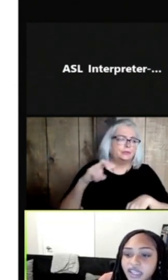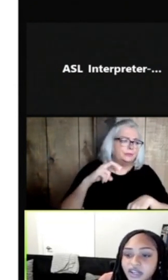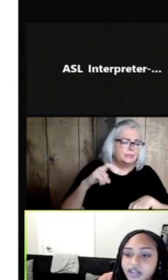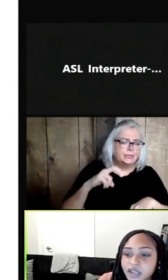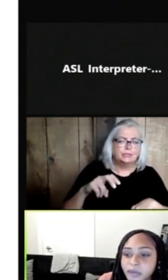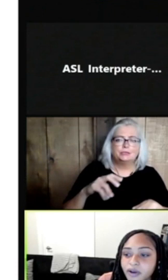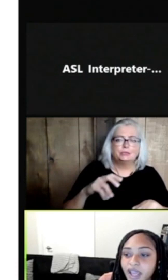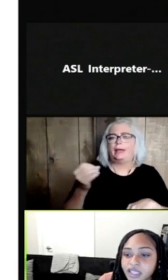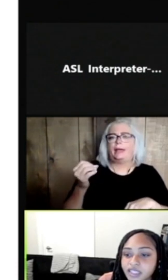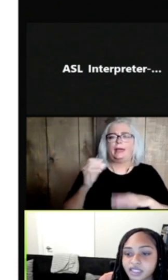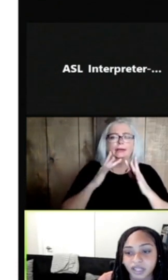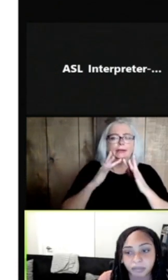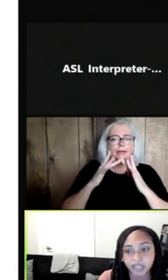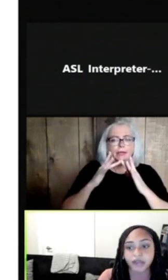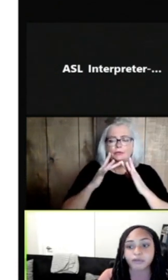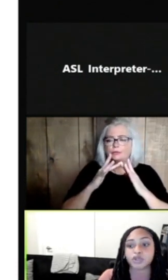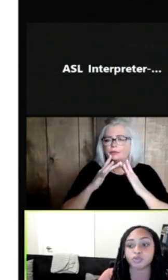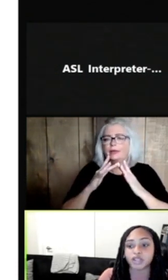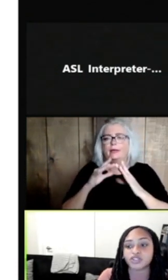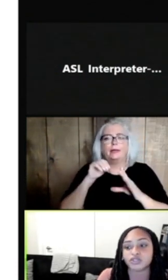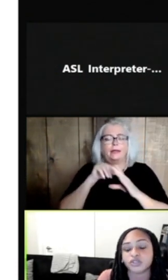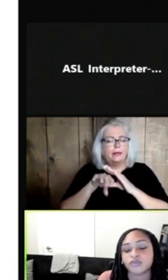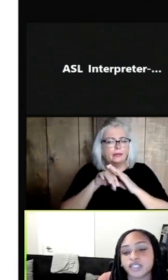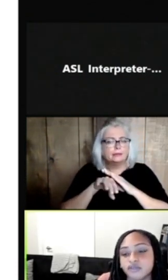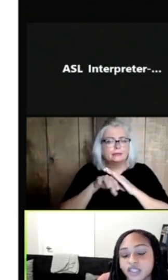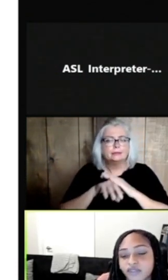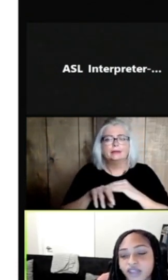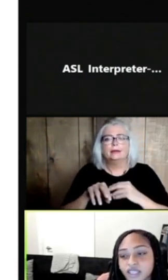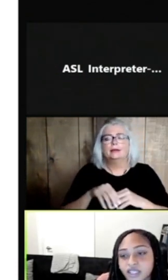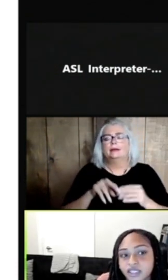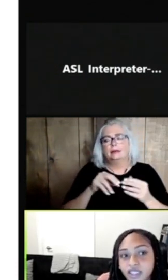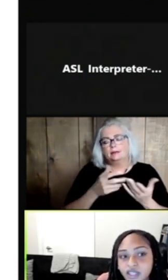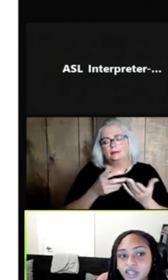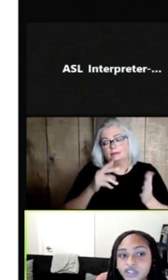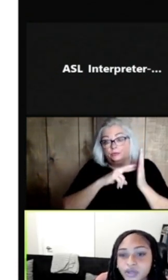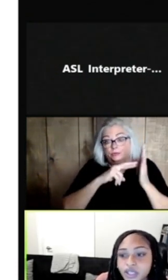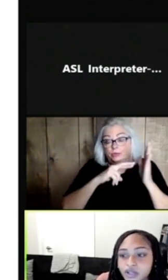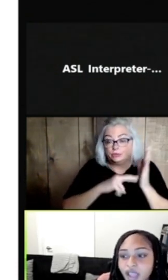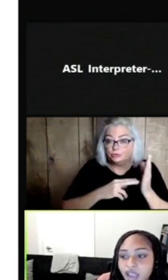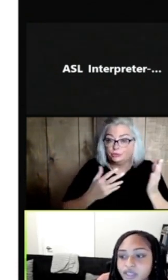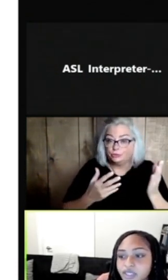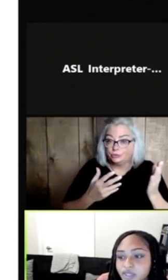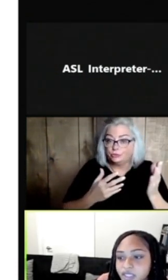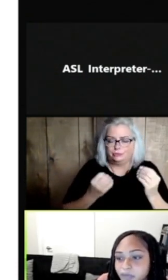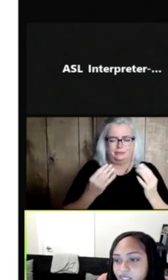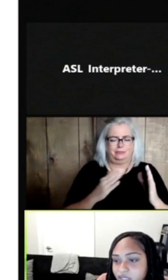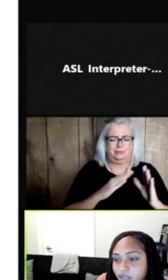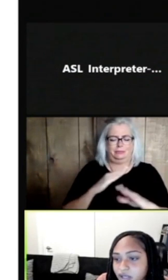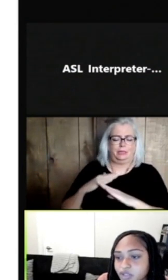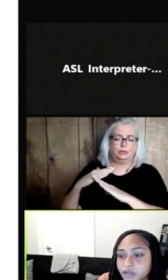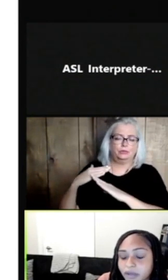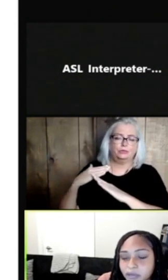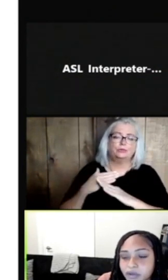and then internet computer access, meaning being able to register to receive these vaccines. So here I have this sheet of paper in this